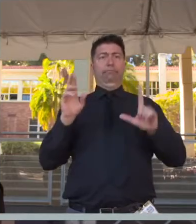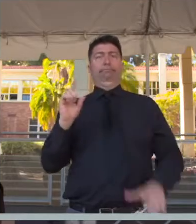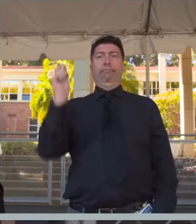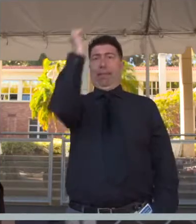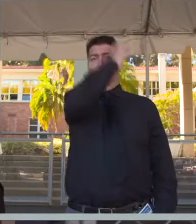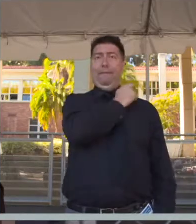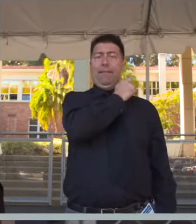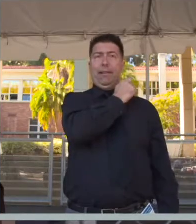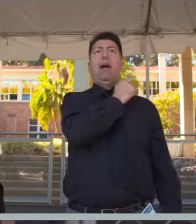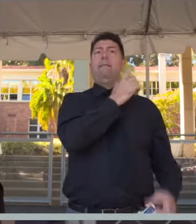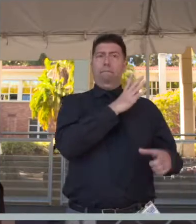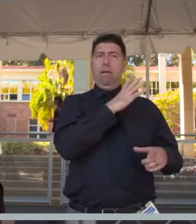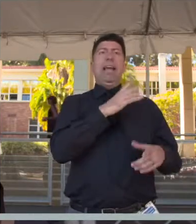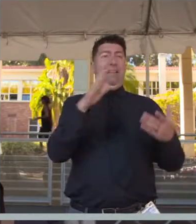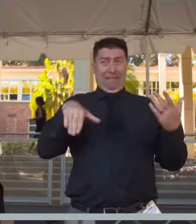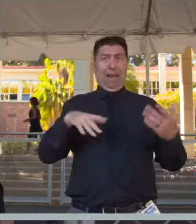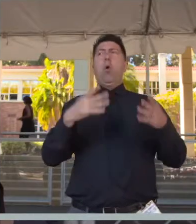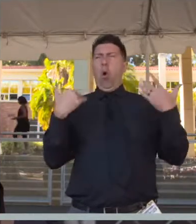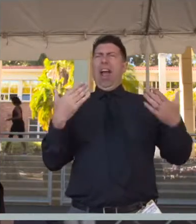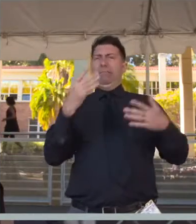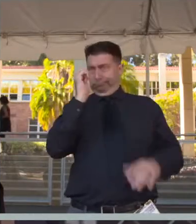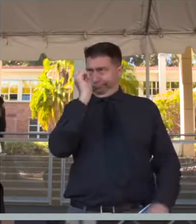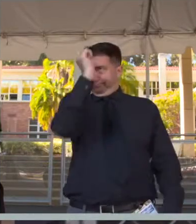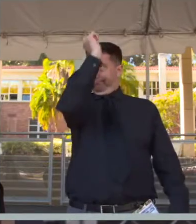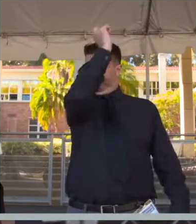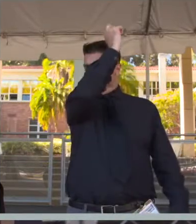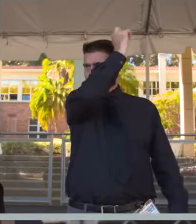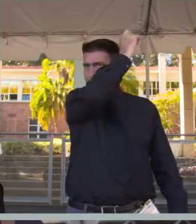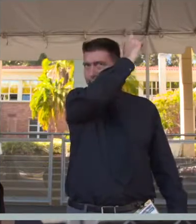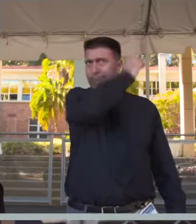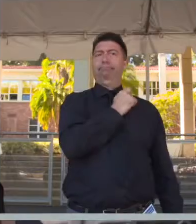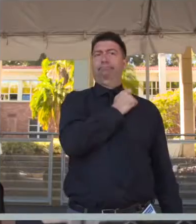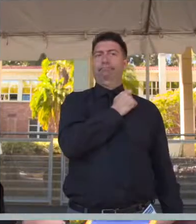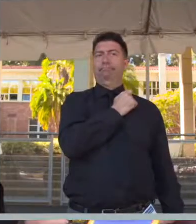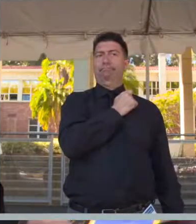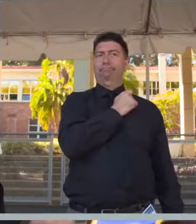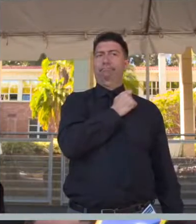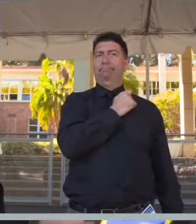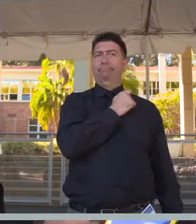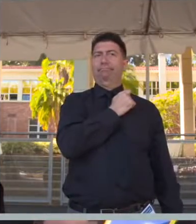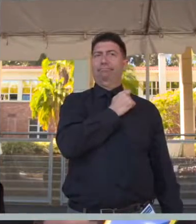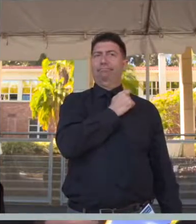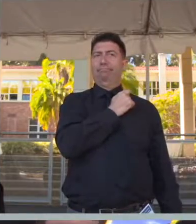correct. If it isn't, please take this opportunity to turn your tassel.